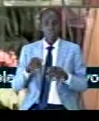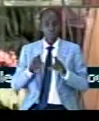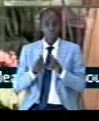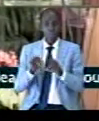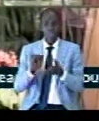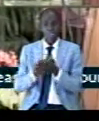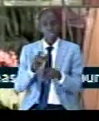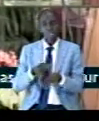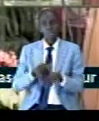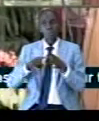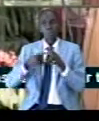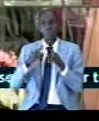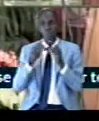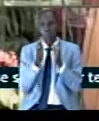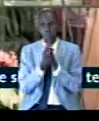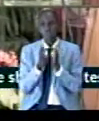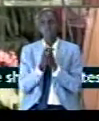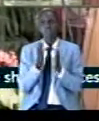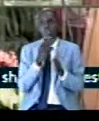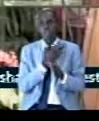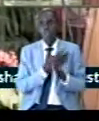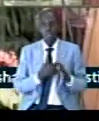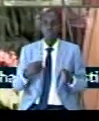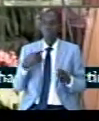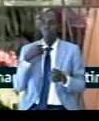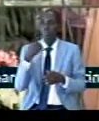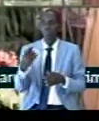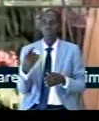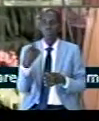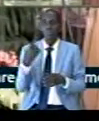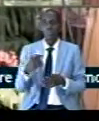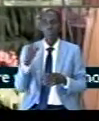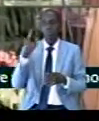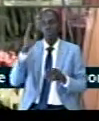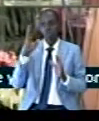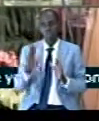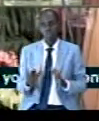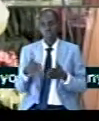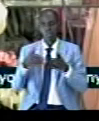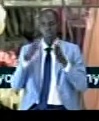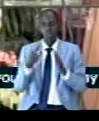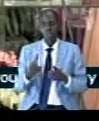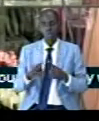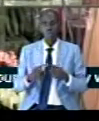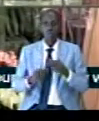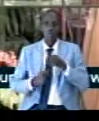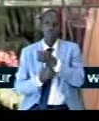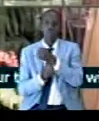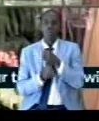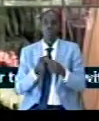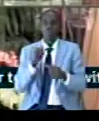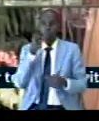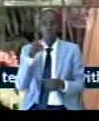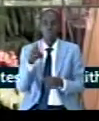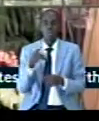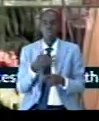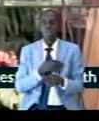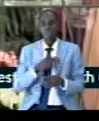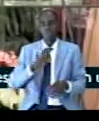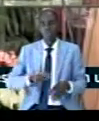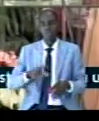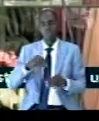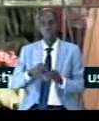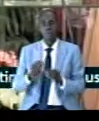our pastors, our regional overseer, and some other persons that I called, that they should pray along with me. This is what is going on.